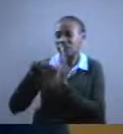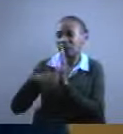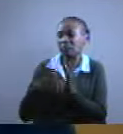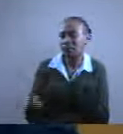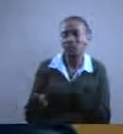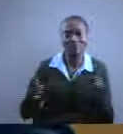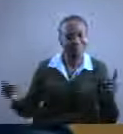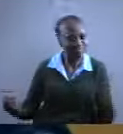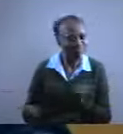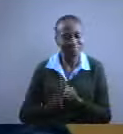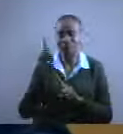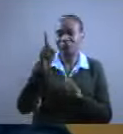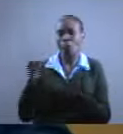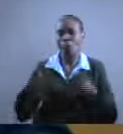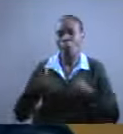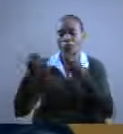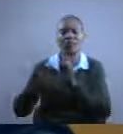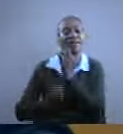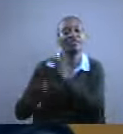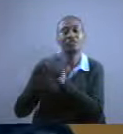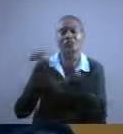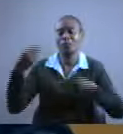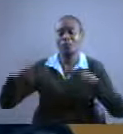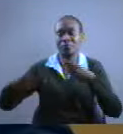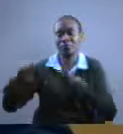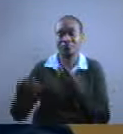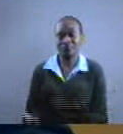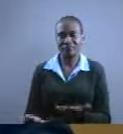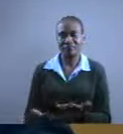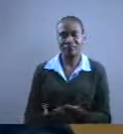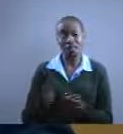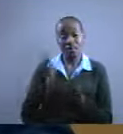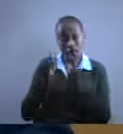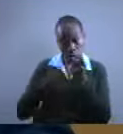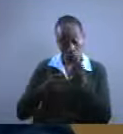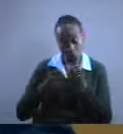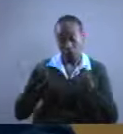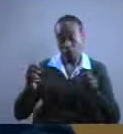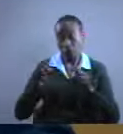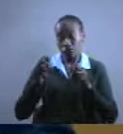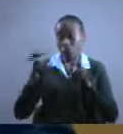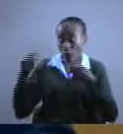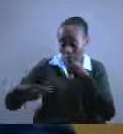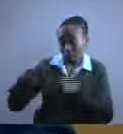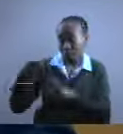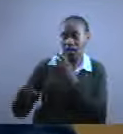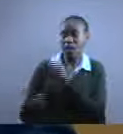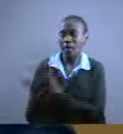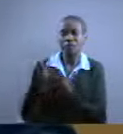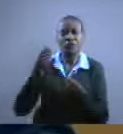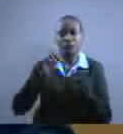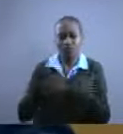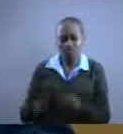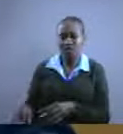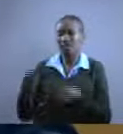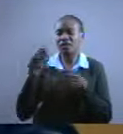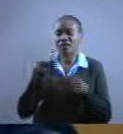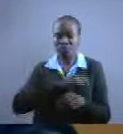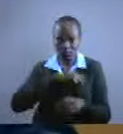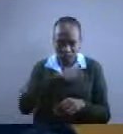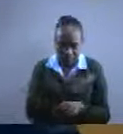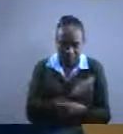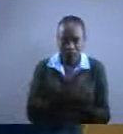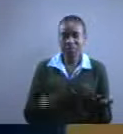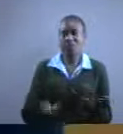successfully host international competitions. The individual world champions crowned were from Switzerland, Spain, and Austria,